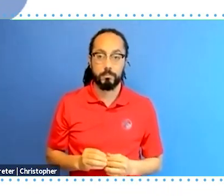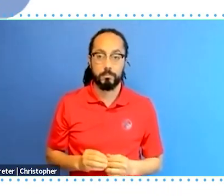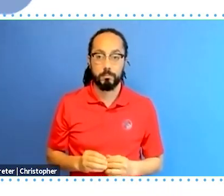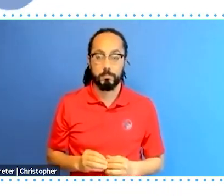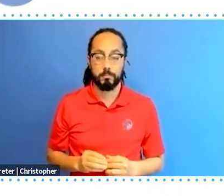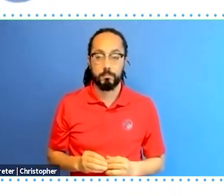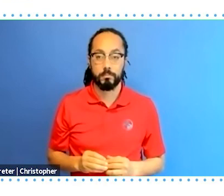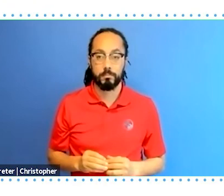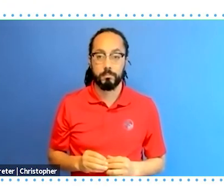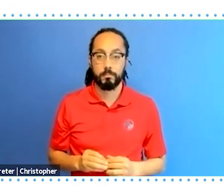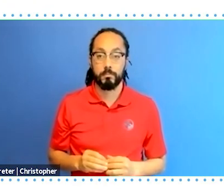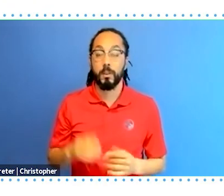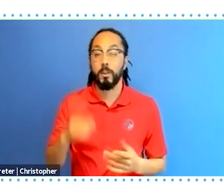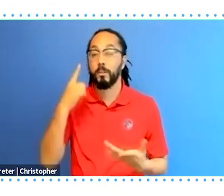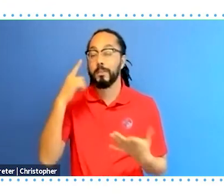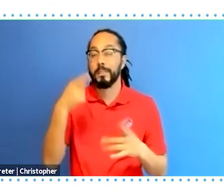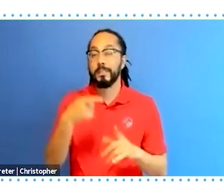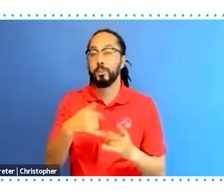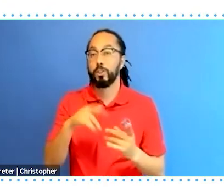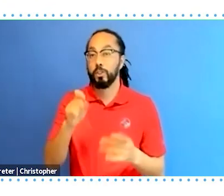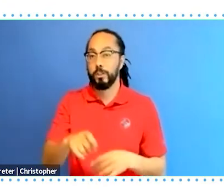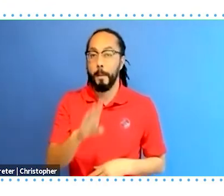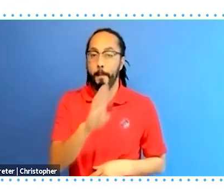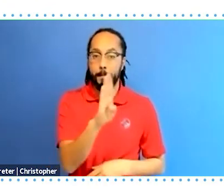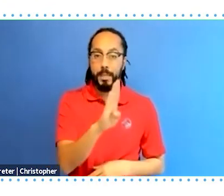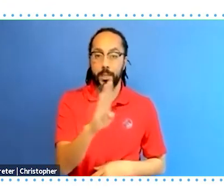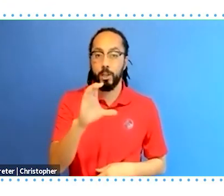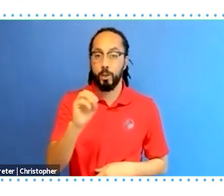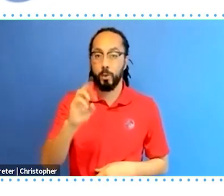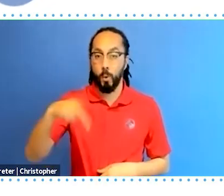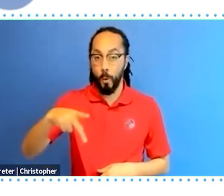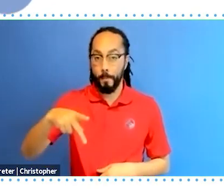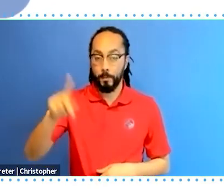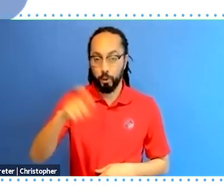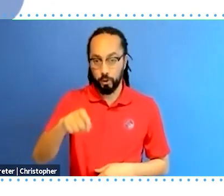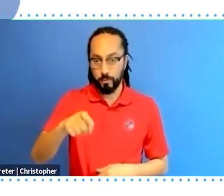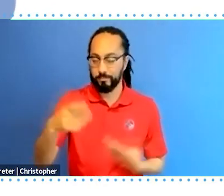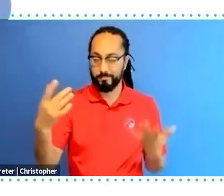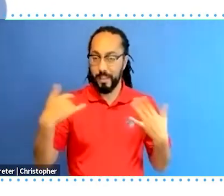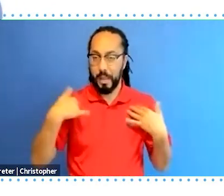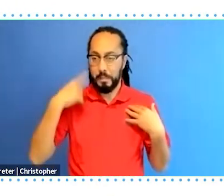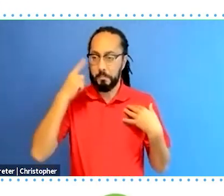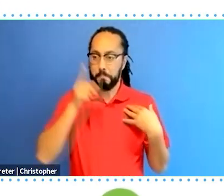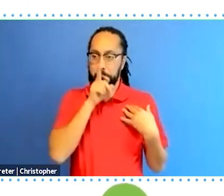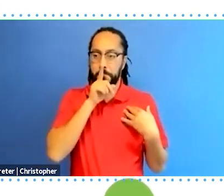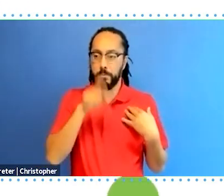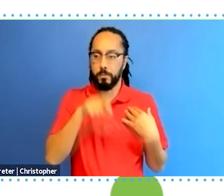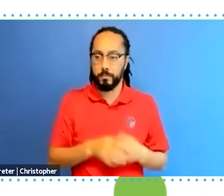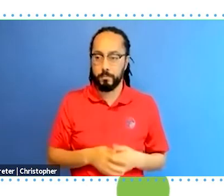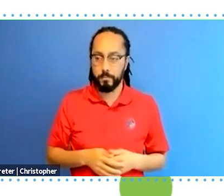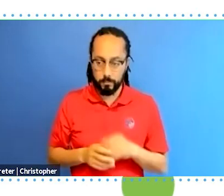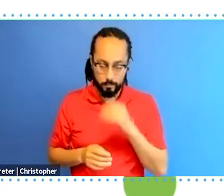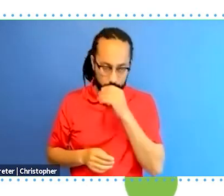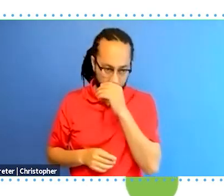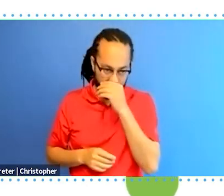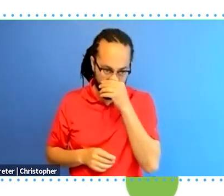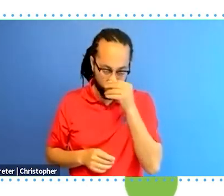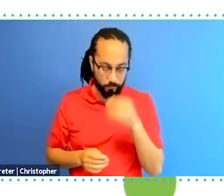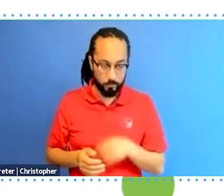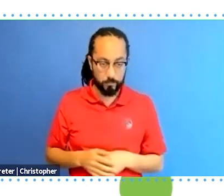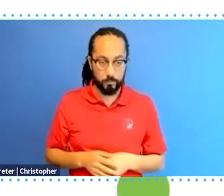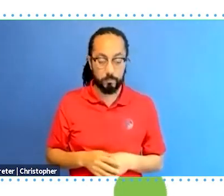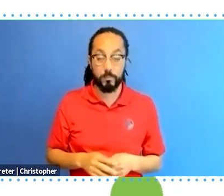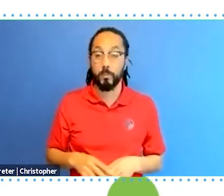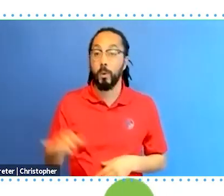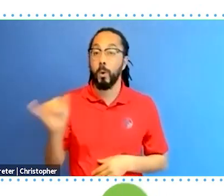a B Corp, I'm not sure that we should say that. in terms of also hearing from respondents, like